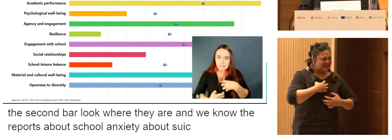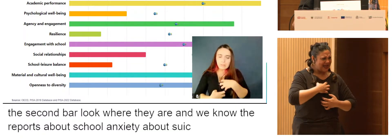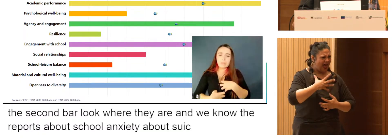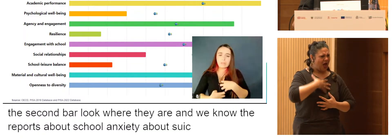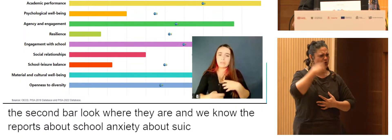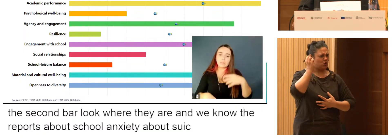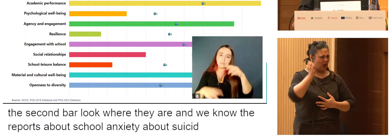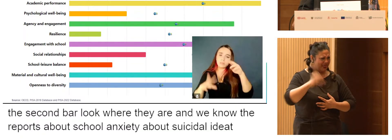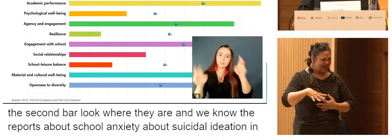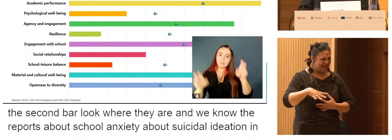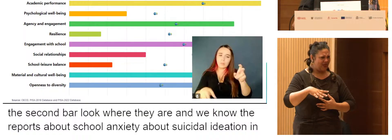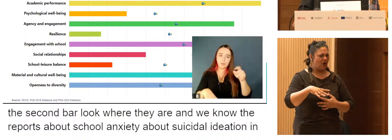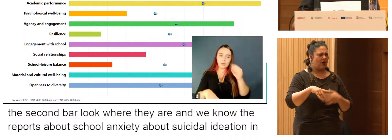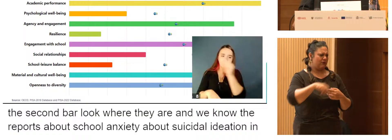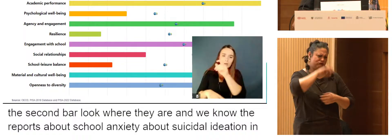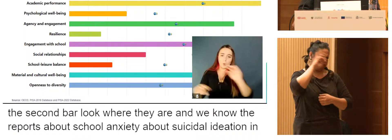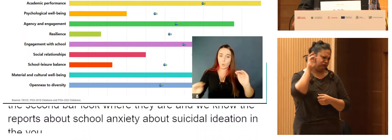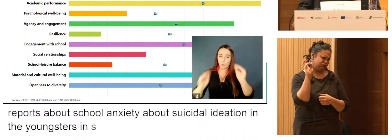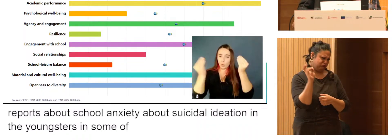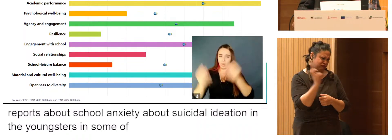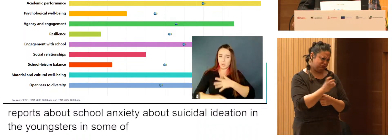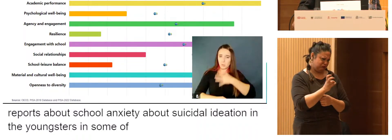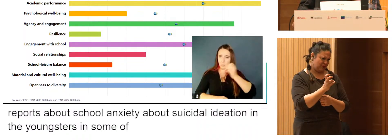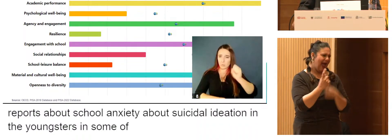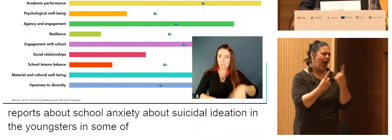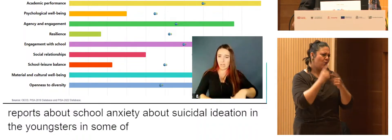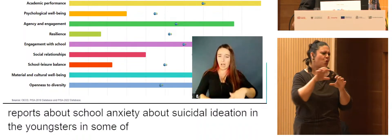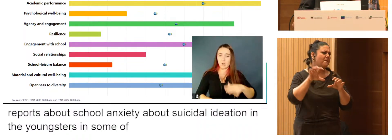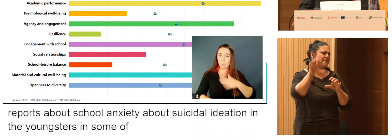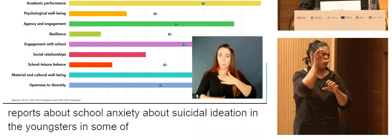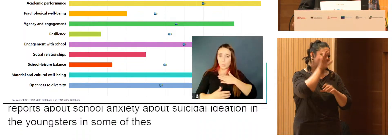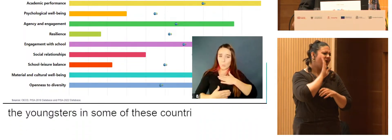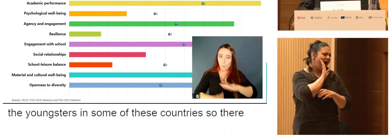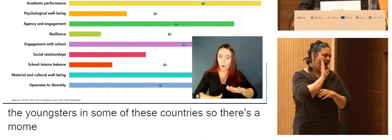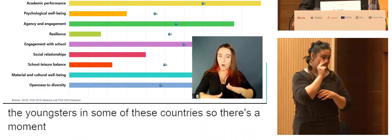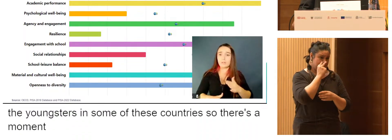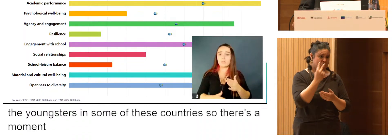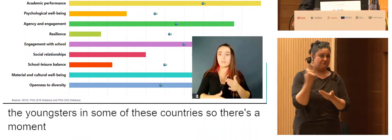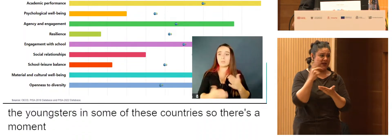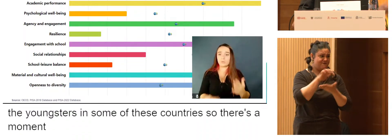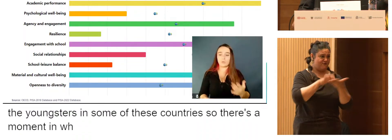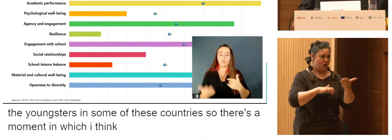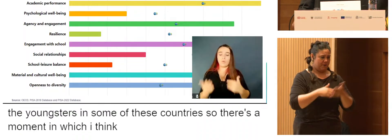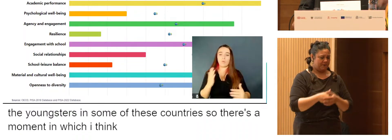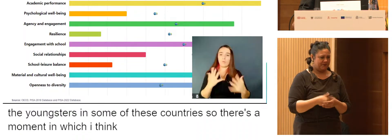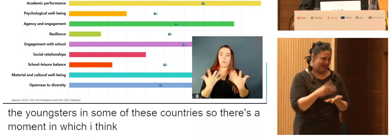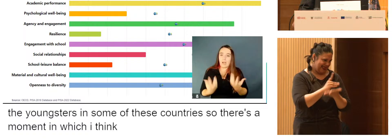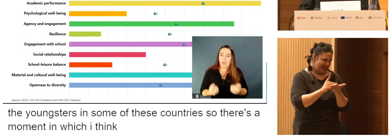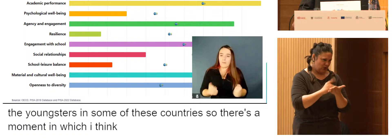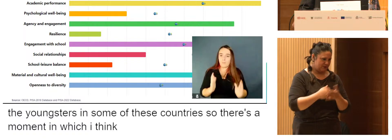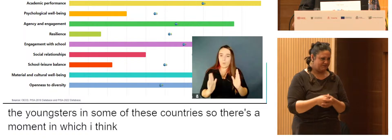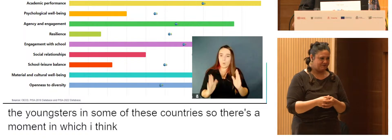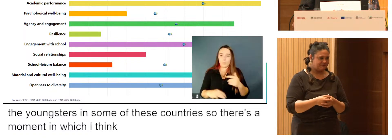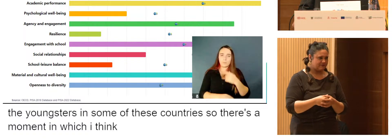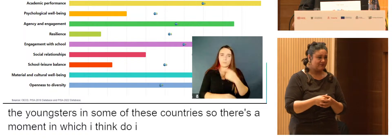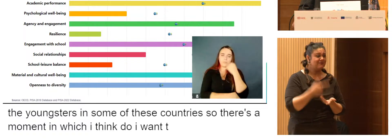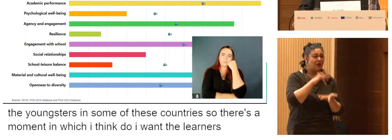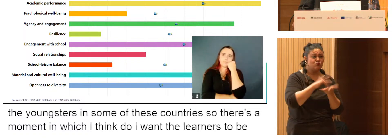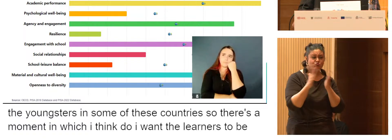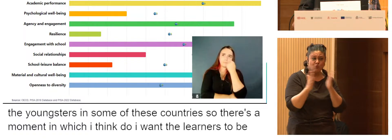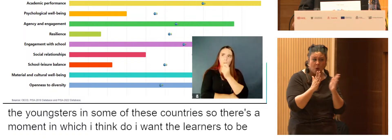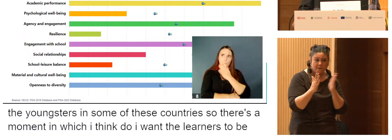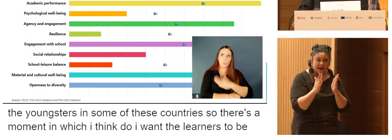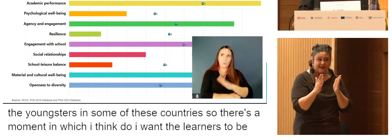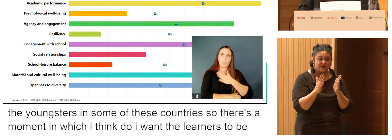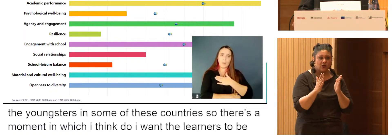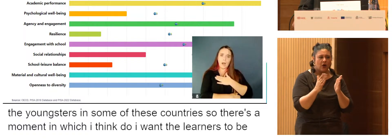the youngsters in some of these countries. So there's a moment in which I think, do I want the learners to be like this?